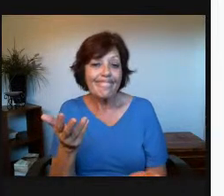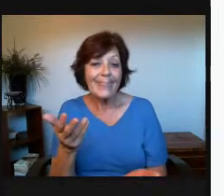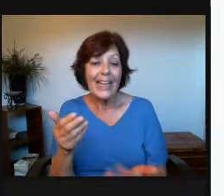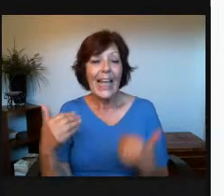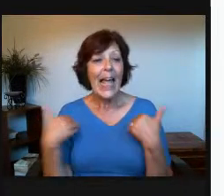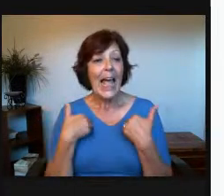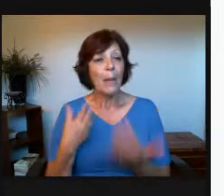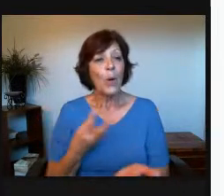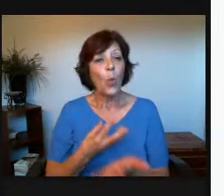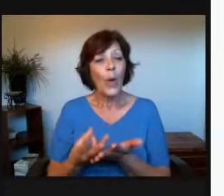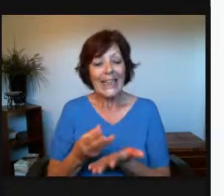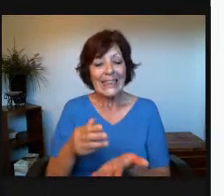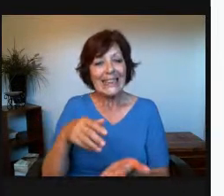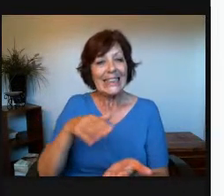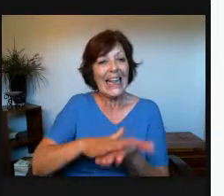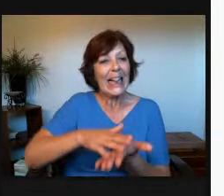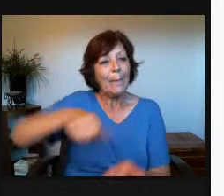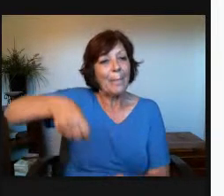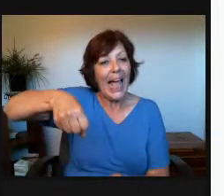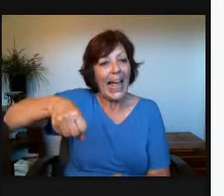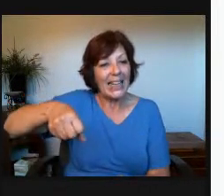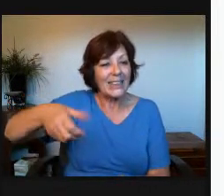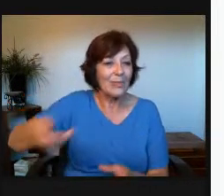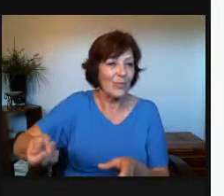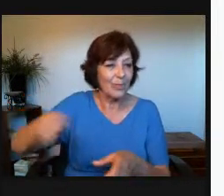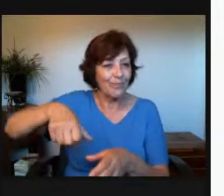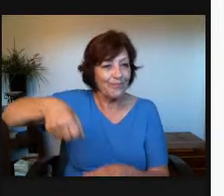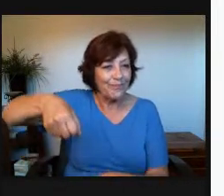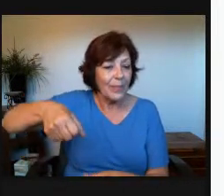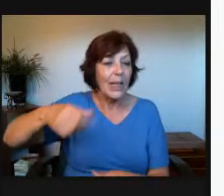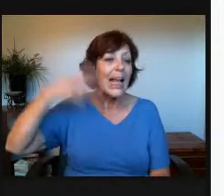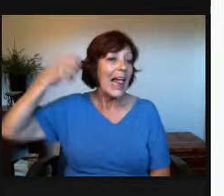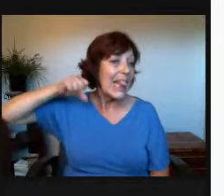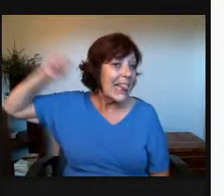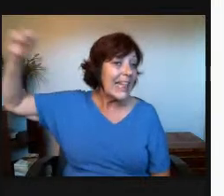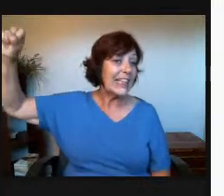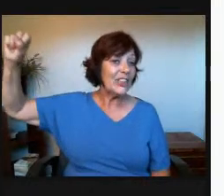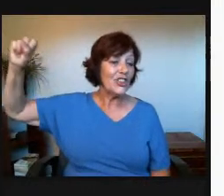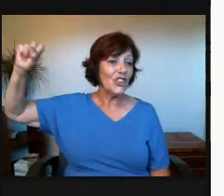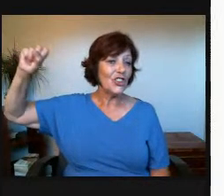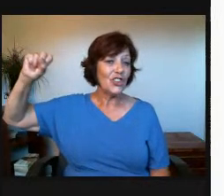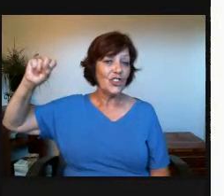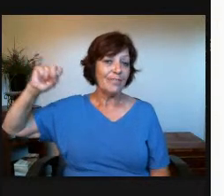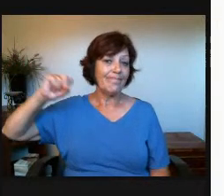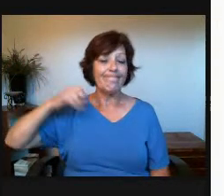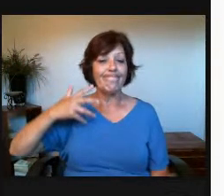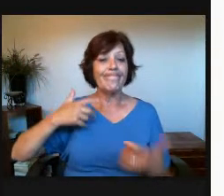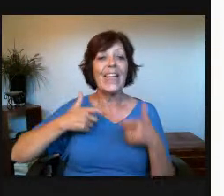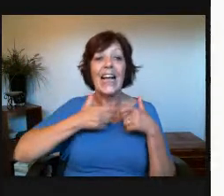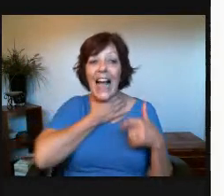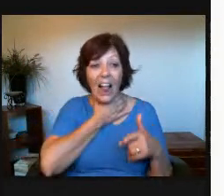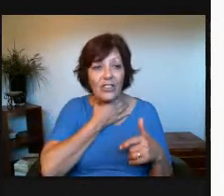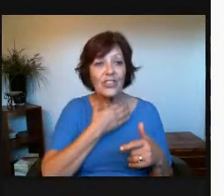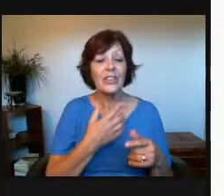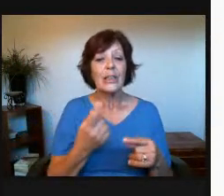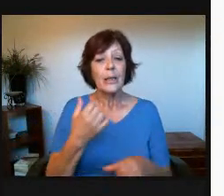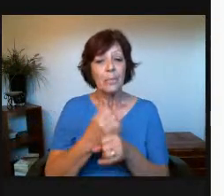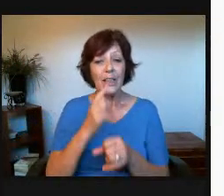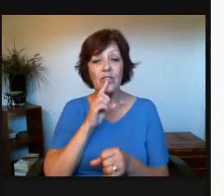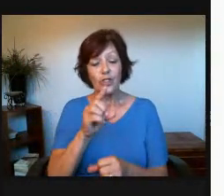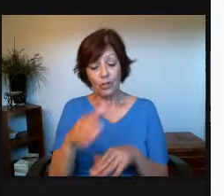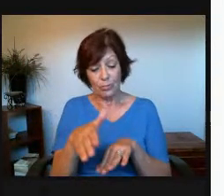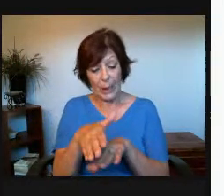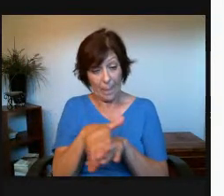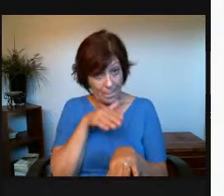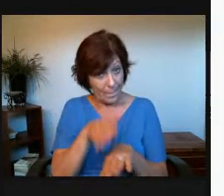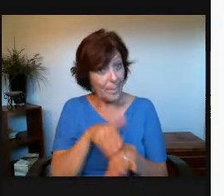animal waste pickup bags. Make sure you have leashes, harnesses, collars. Please make sure that your pets and